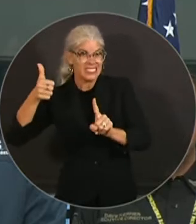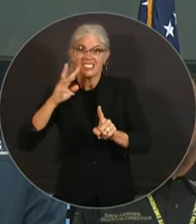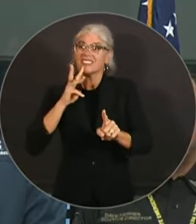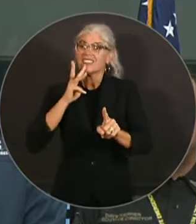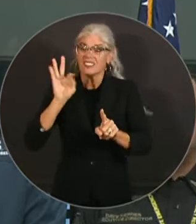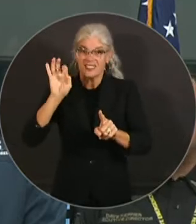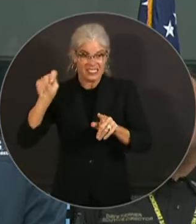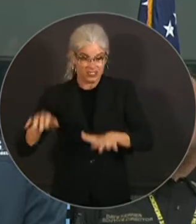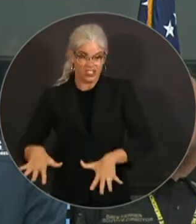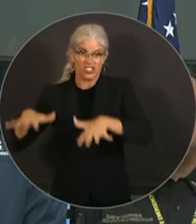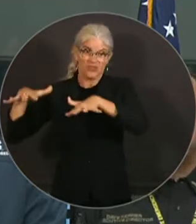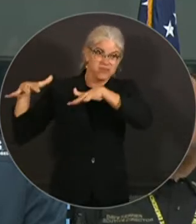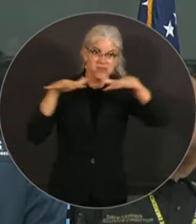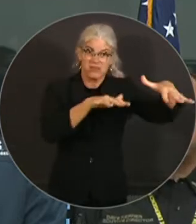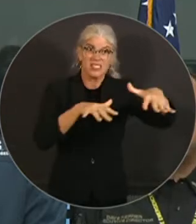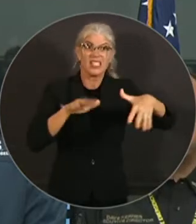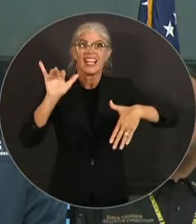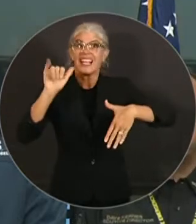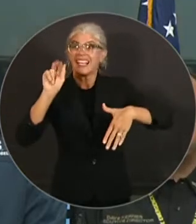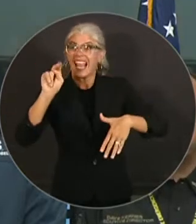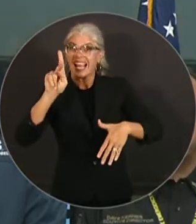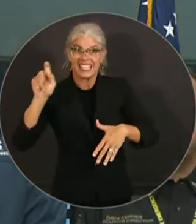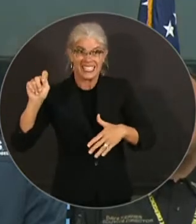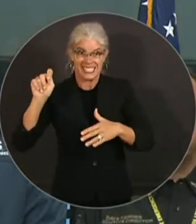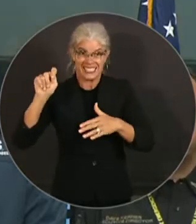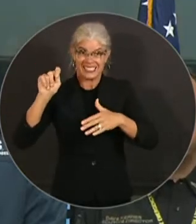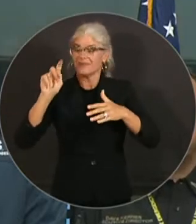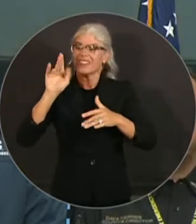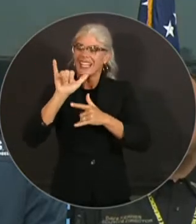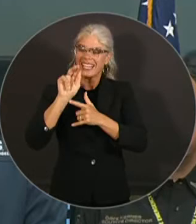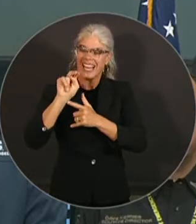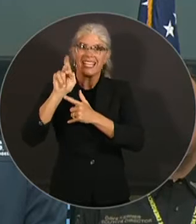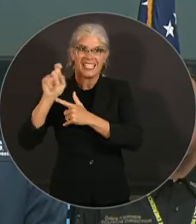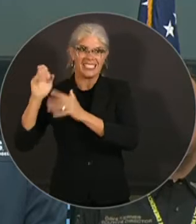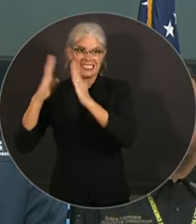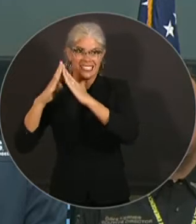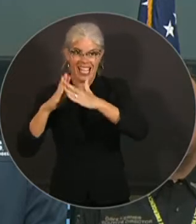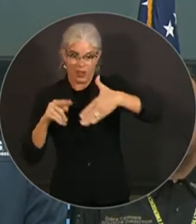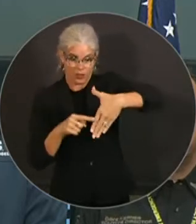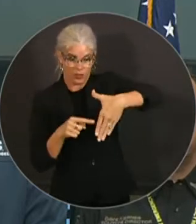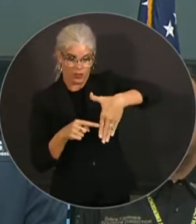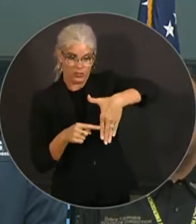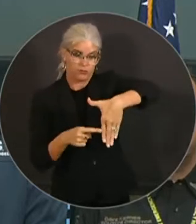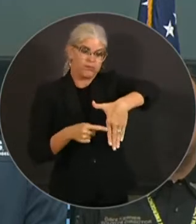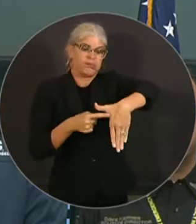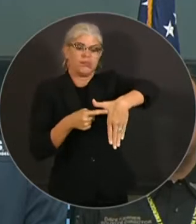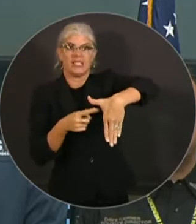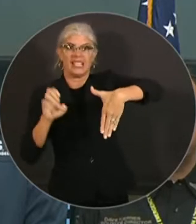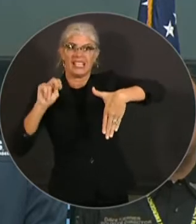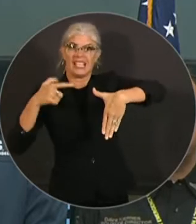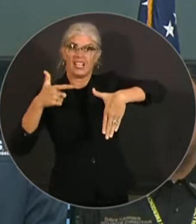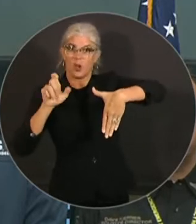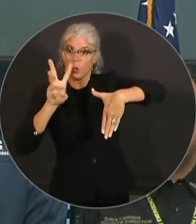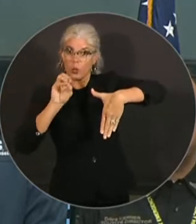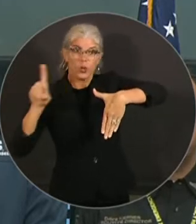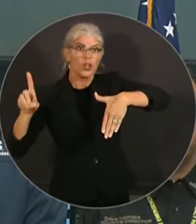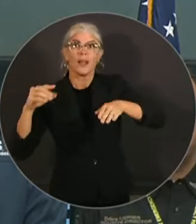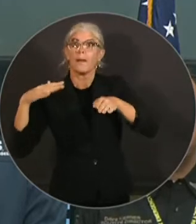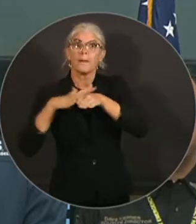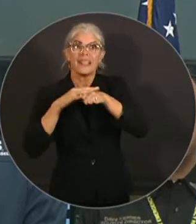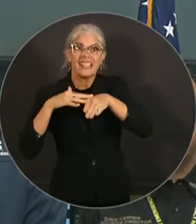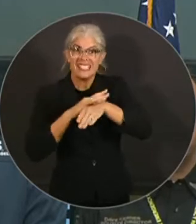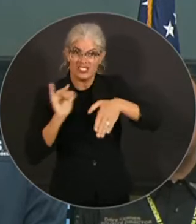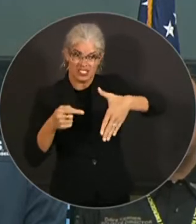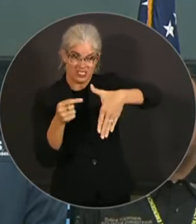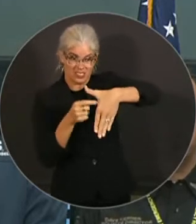Yankeetown southward to the Anclote River and from Englewood southward to Bonita Beach, including Charlotte Harbor. And those numbers can